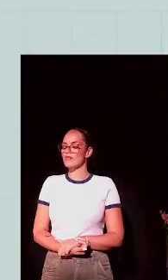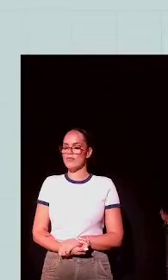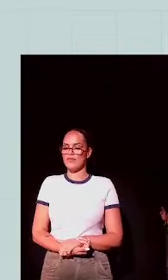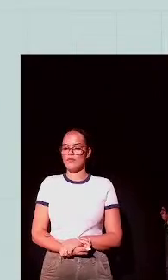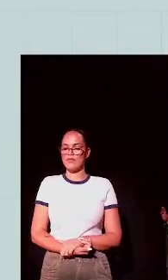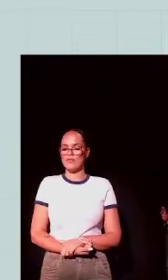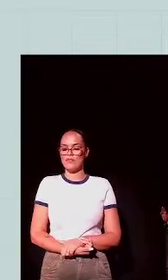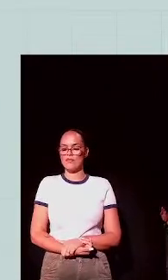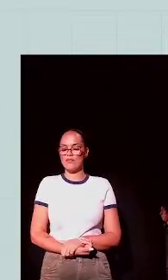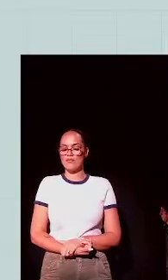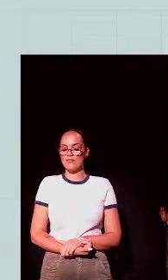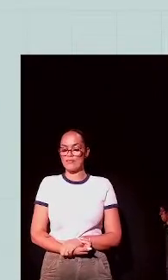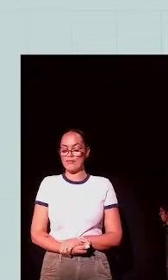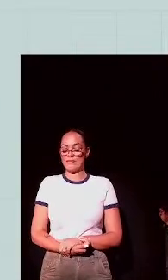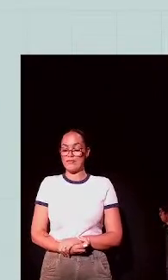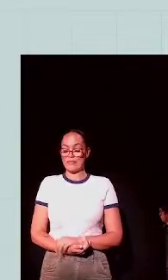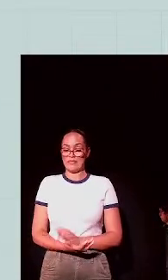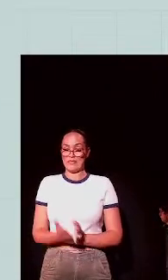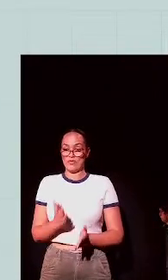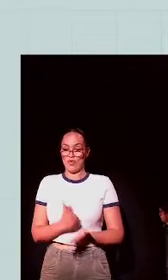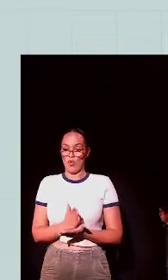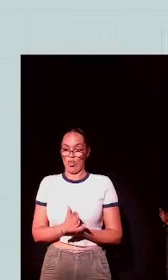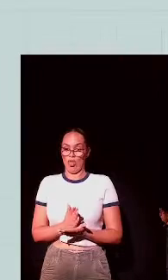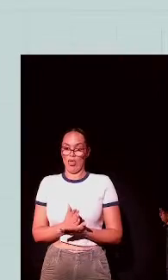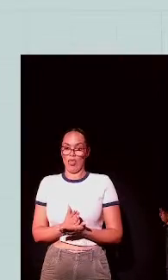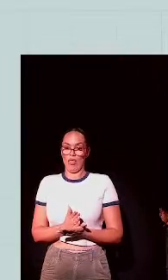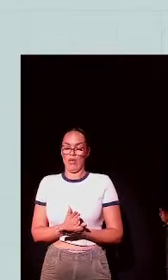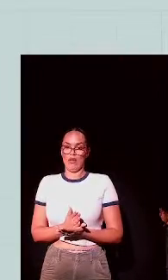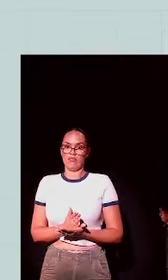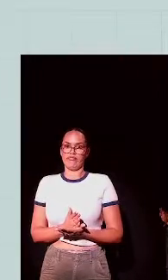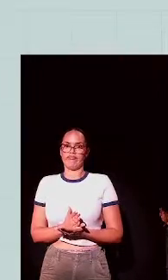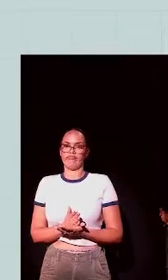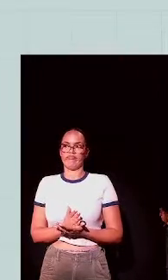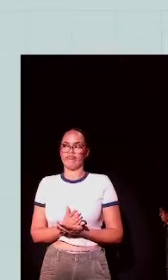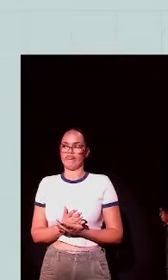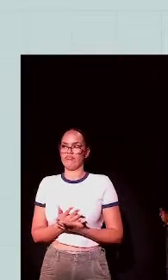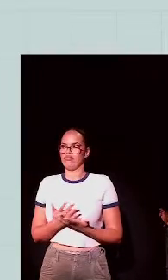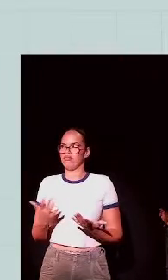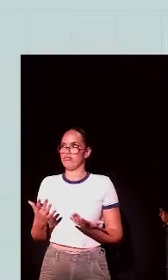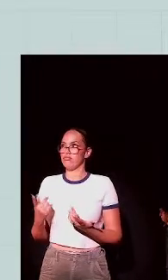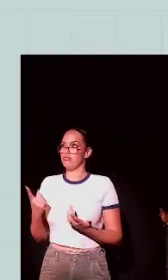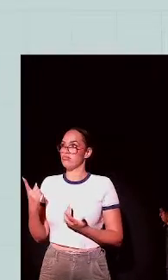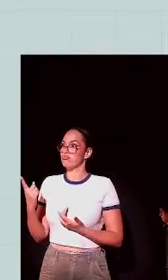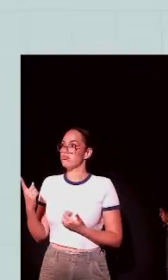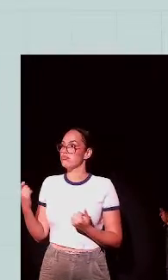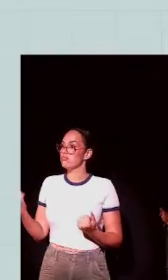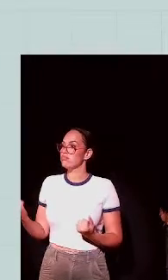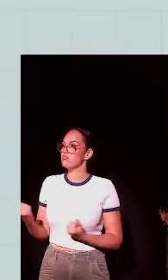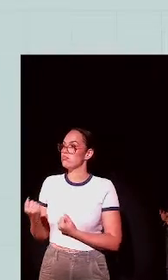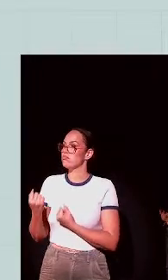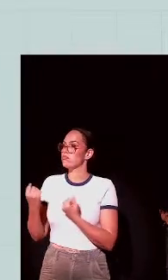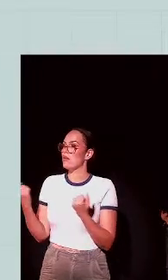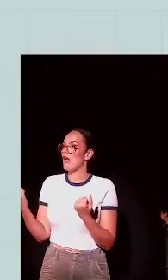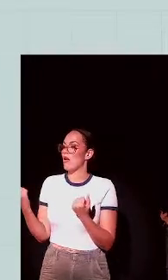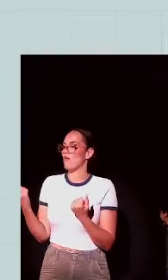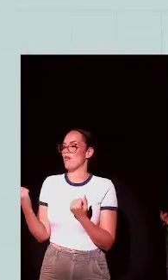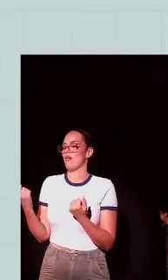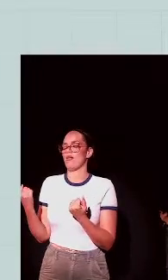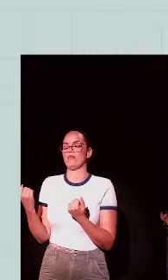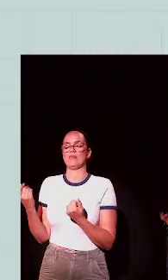The terrible truth. No one in any sort of power with